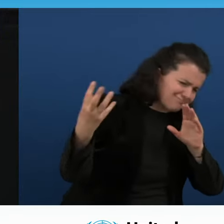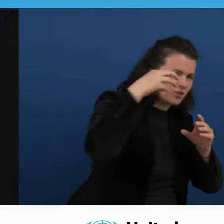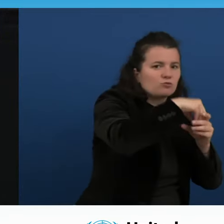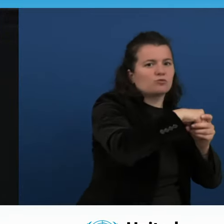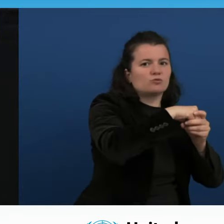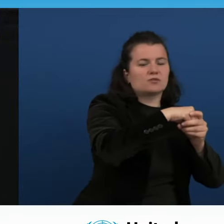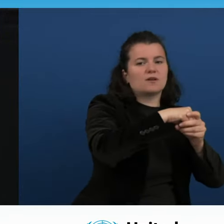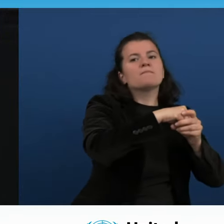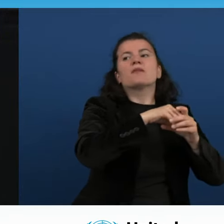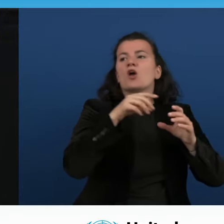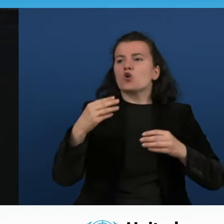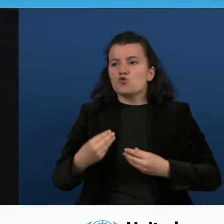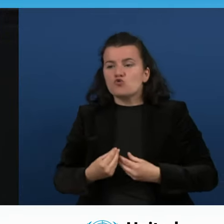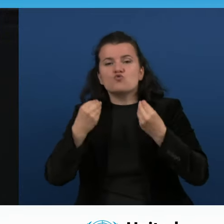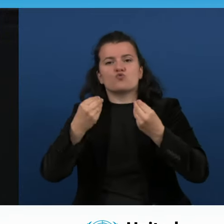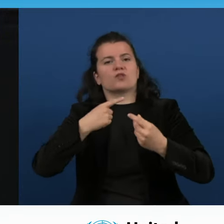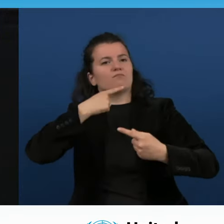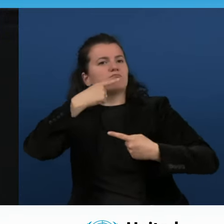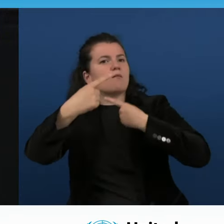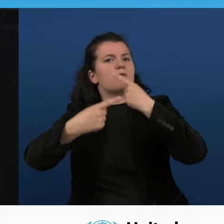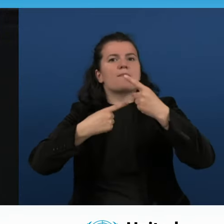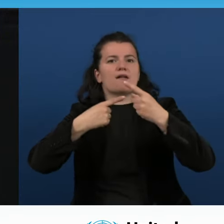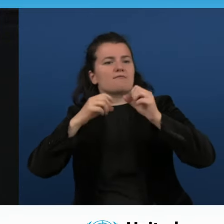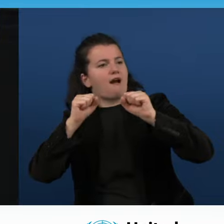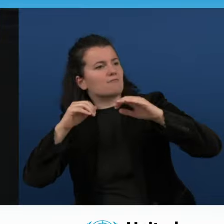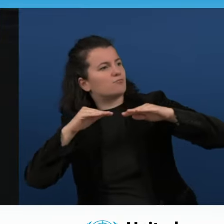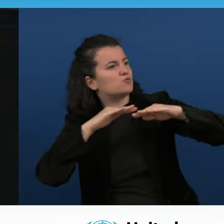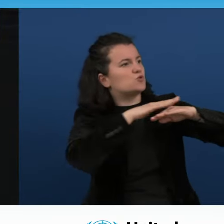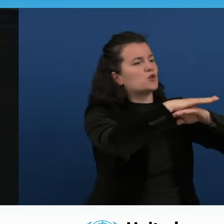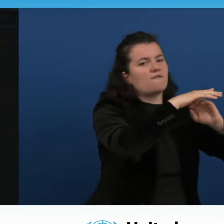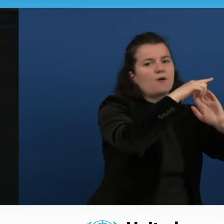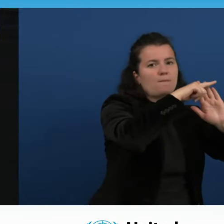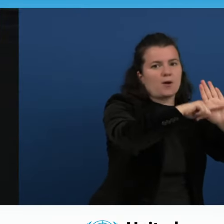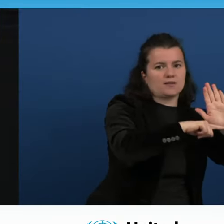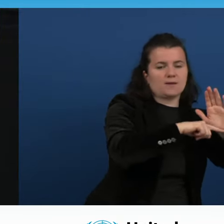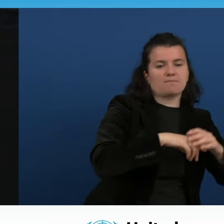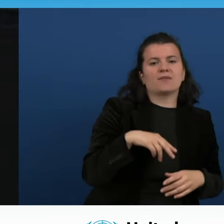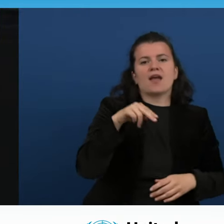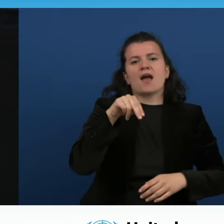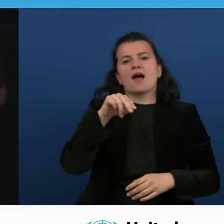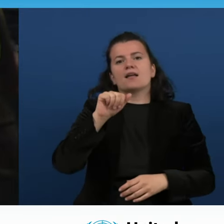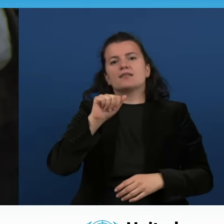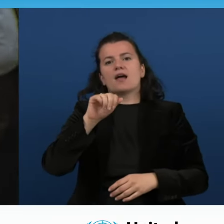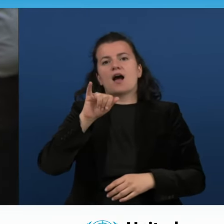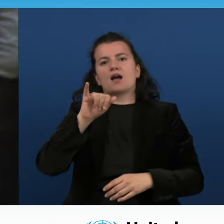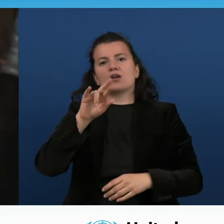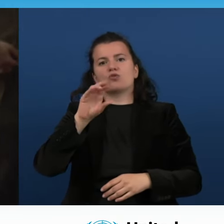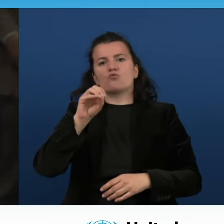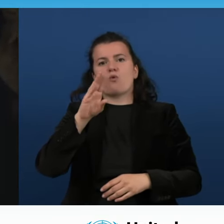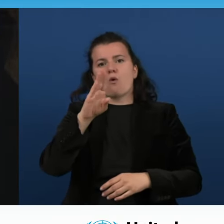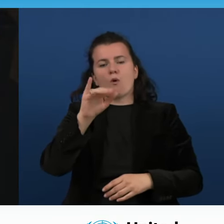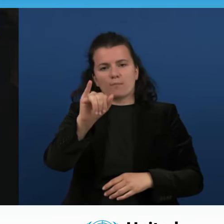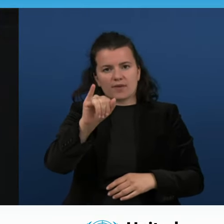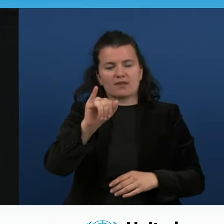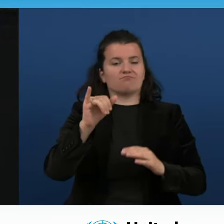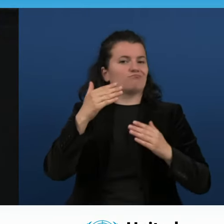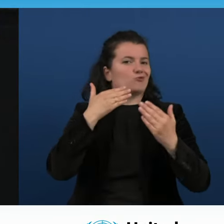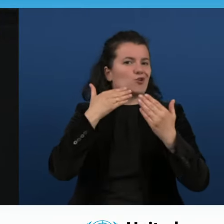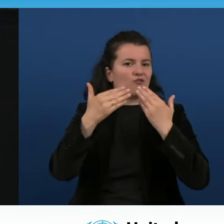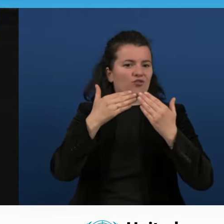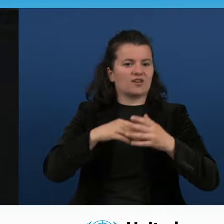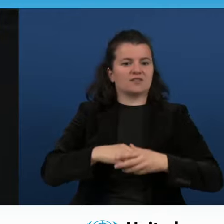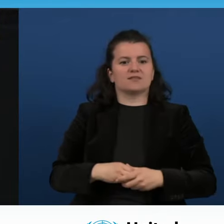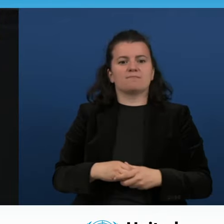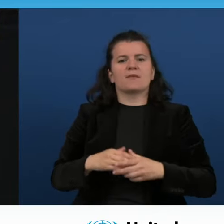into the conference in Nairobi, the Pact for the Future, the Summit of the Future, and Beijing Plus